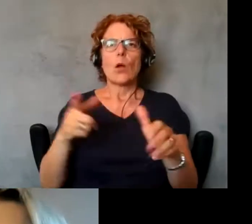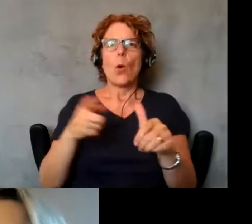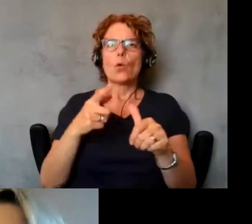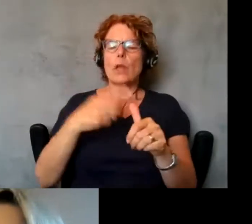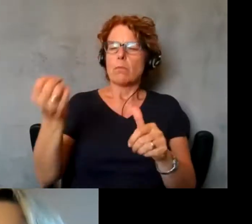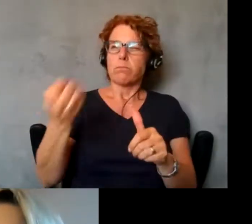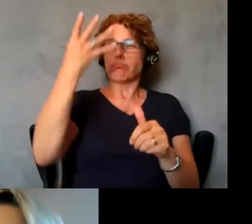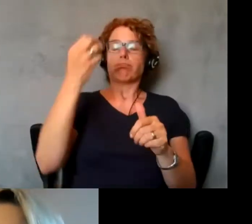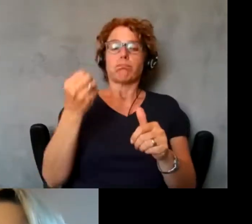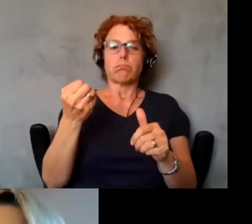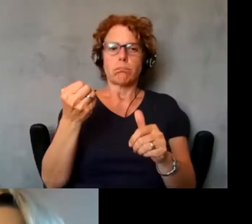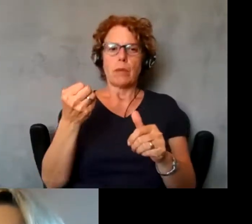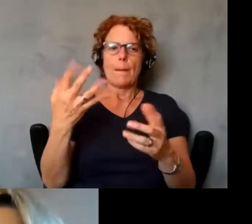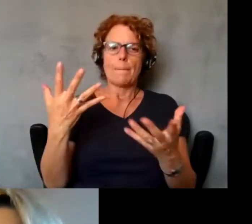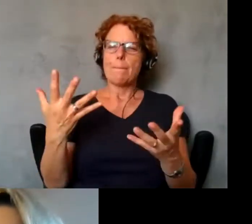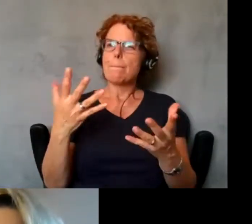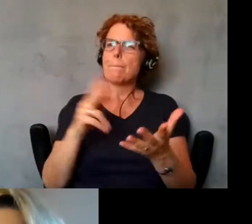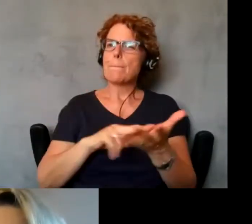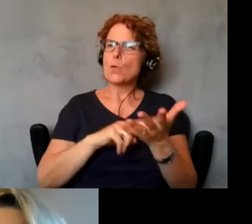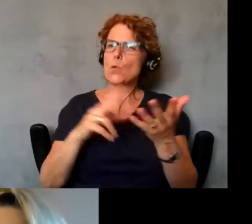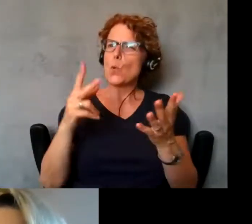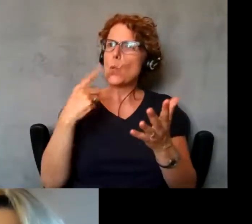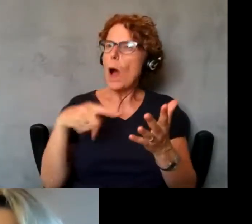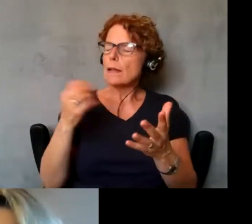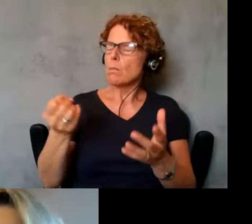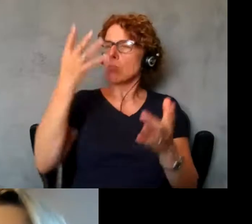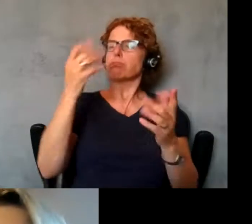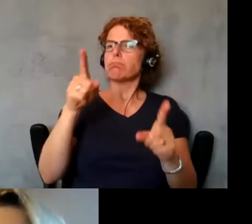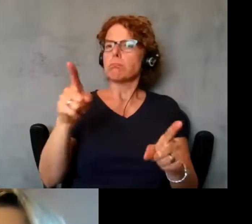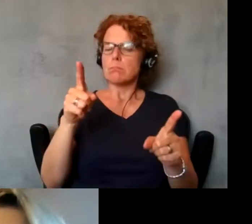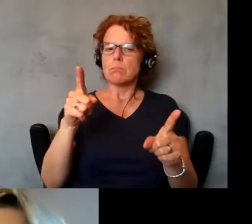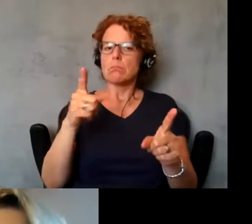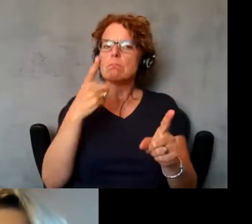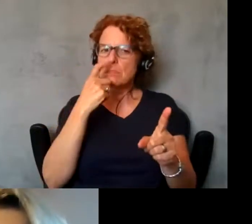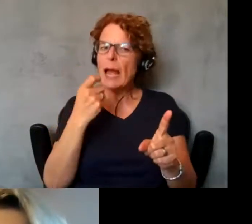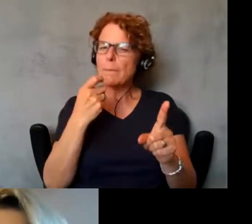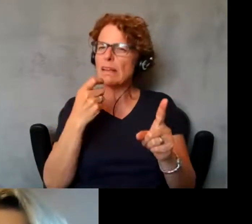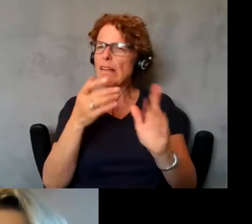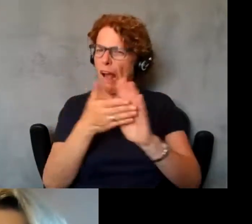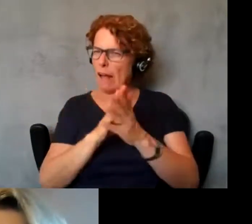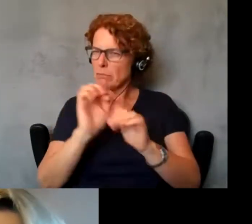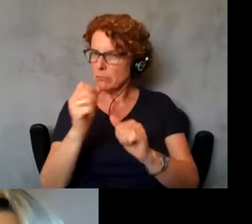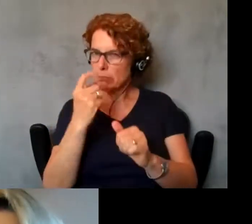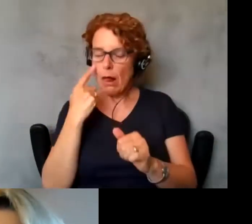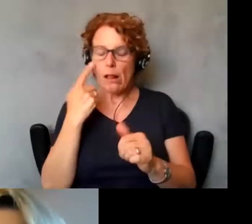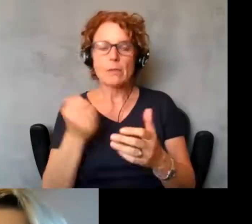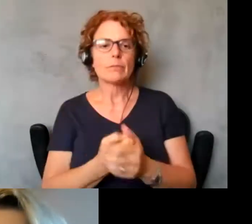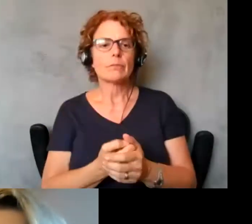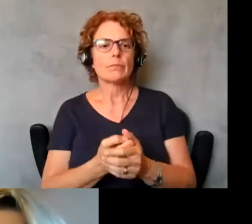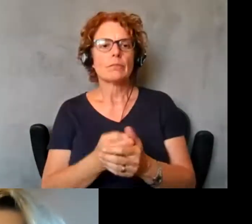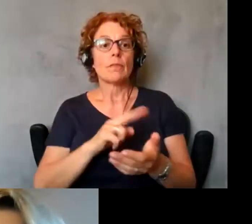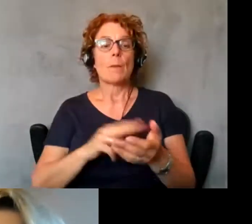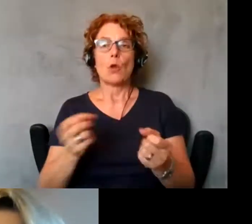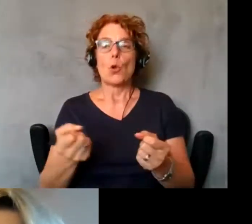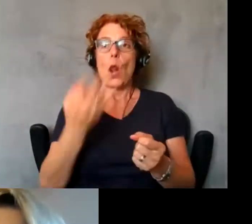that big, bright blue, white flash of light. That's usually can be quite harmful. And actually the blue light that